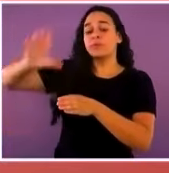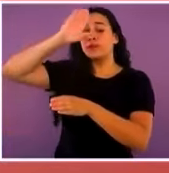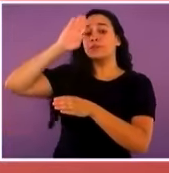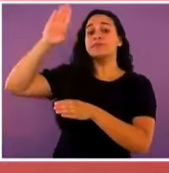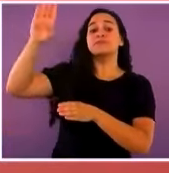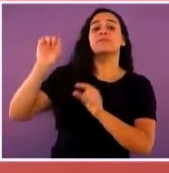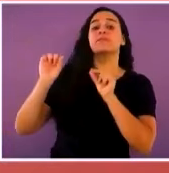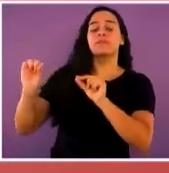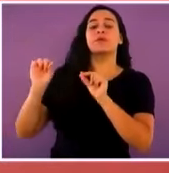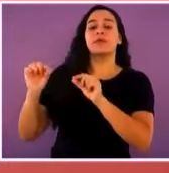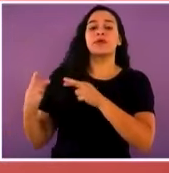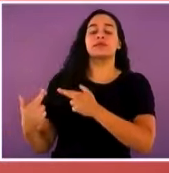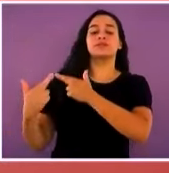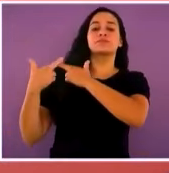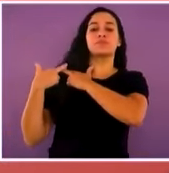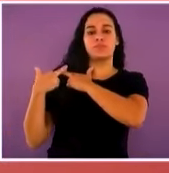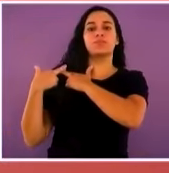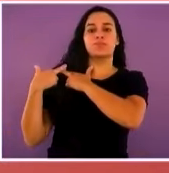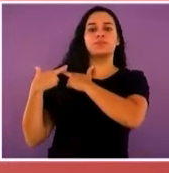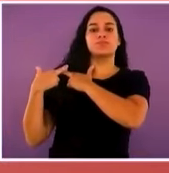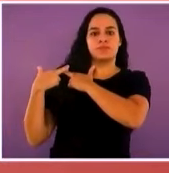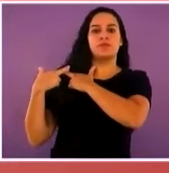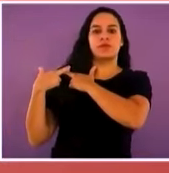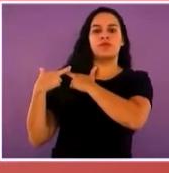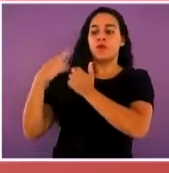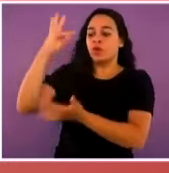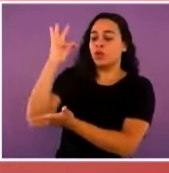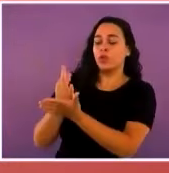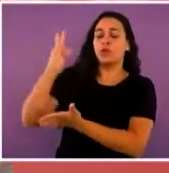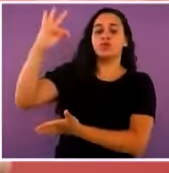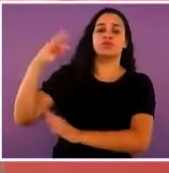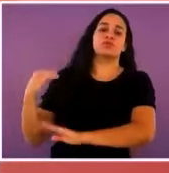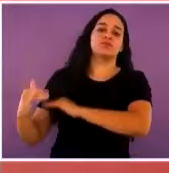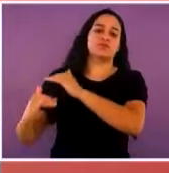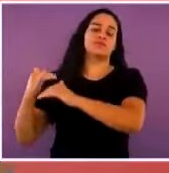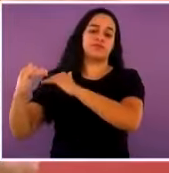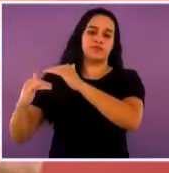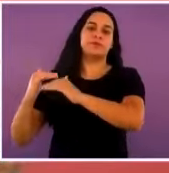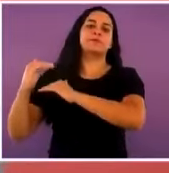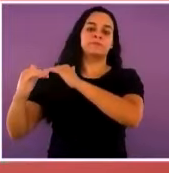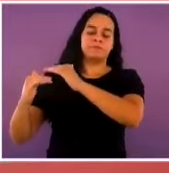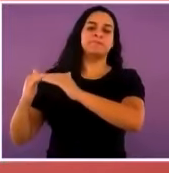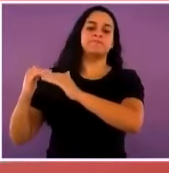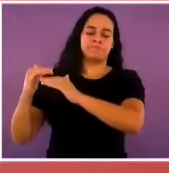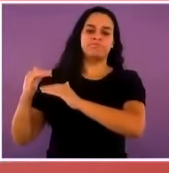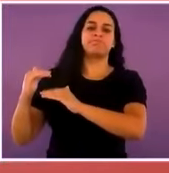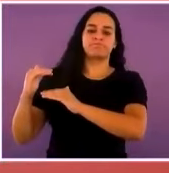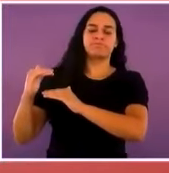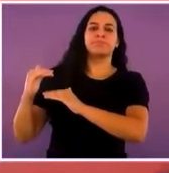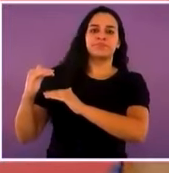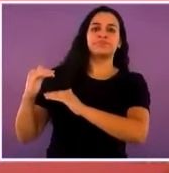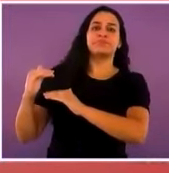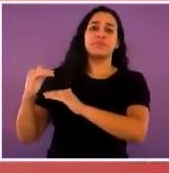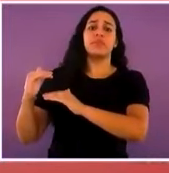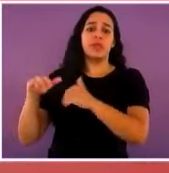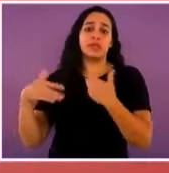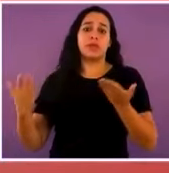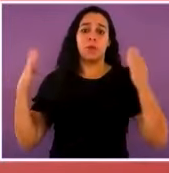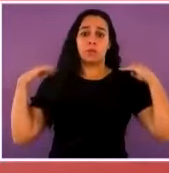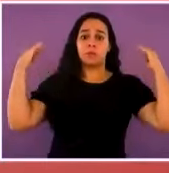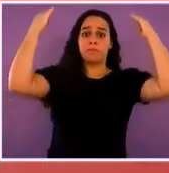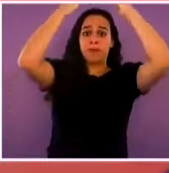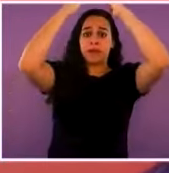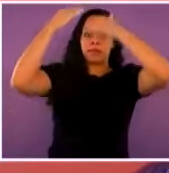principal agente do empreendimento teológico. So the previous pope, Pope Benedict. Então o papa anterior, o